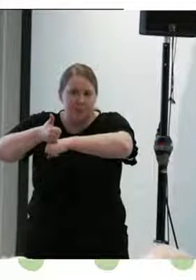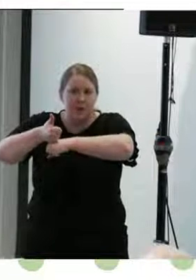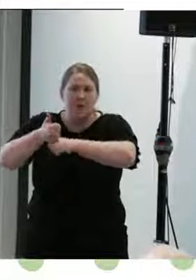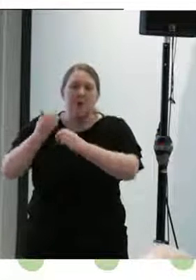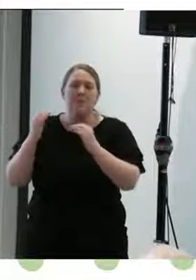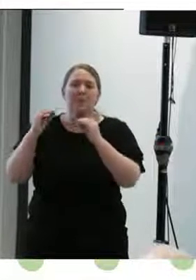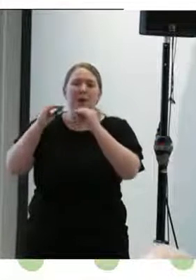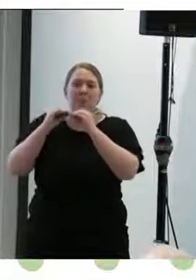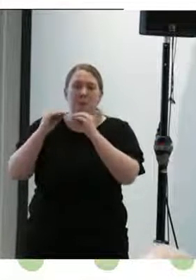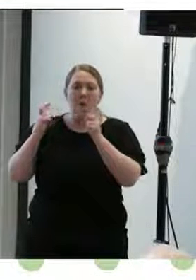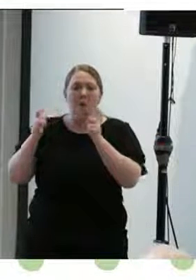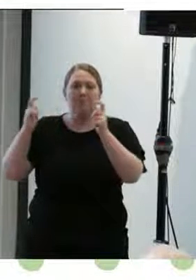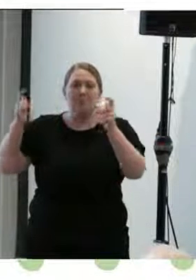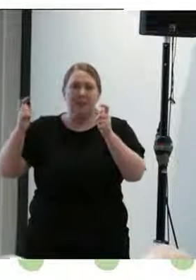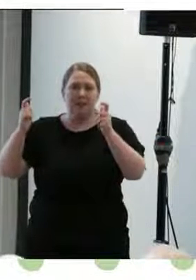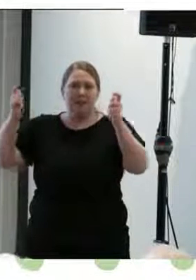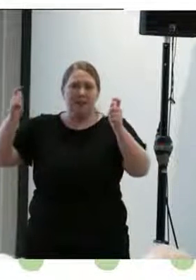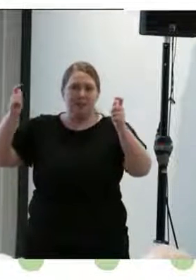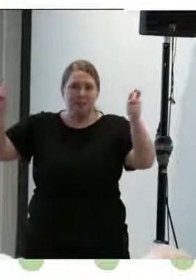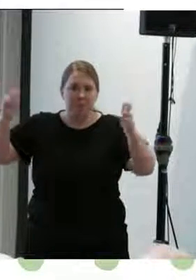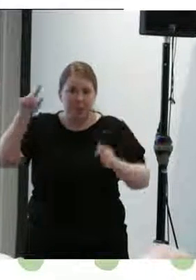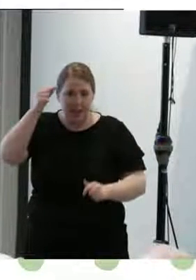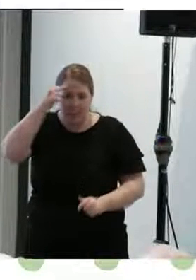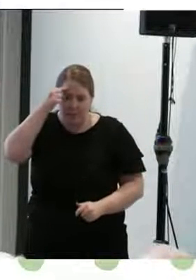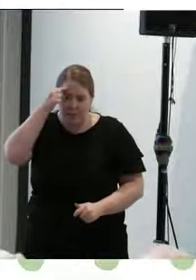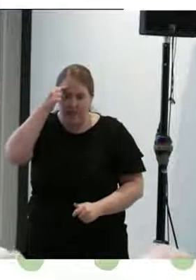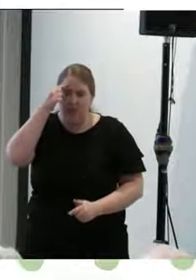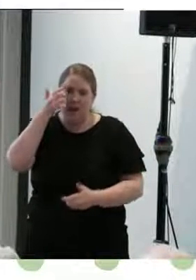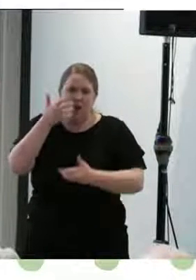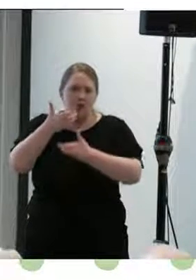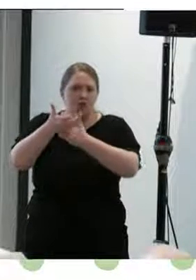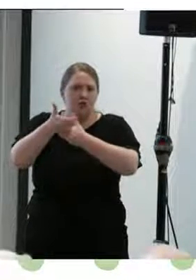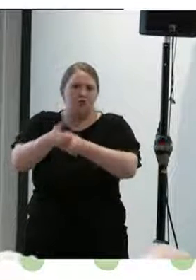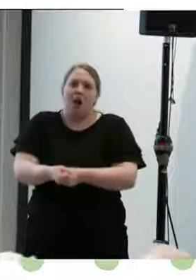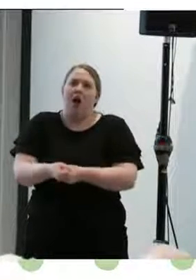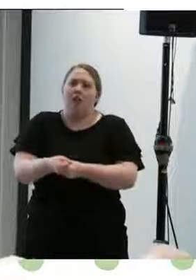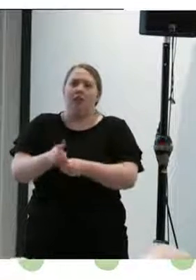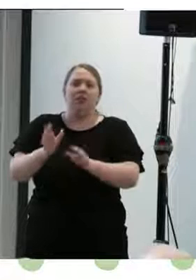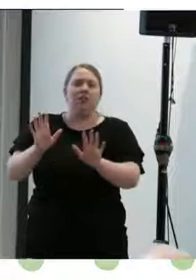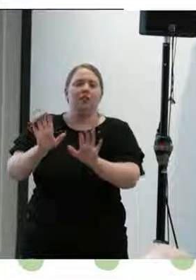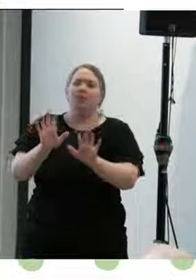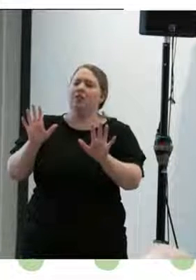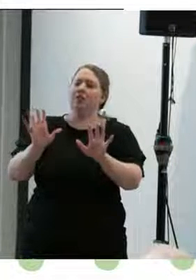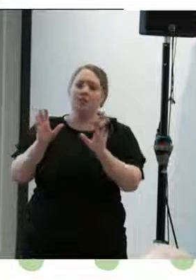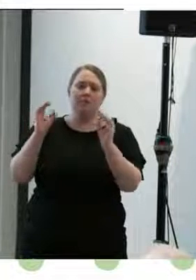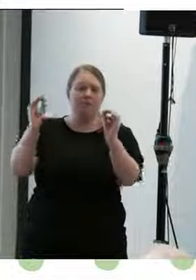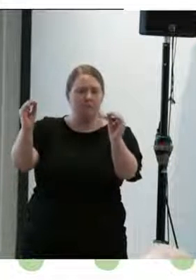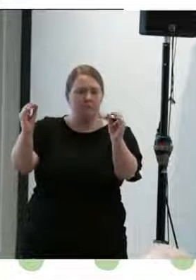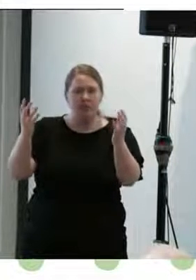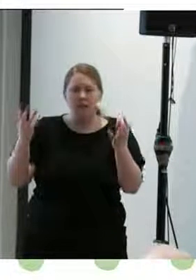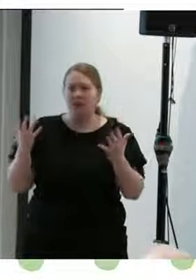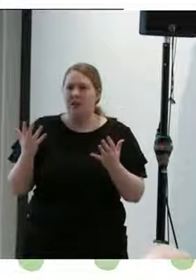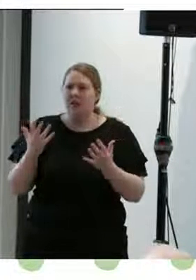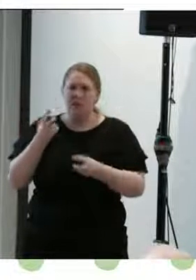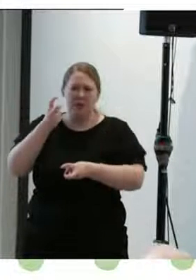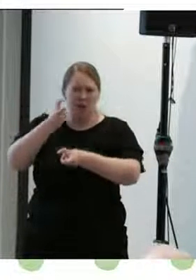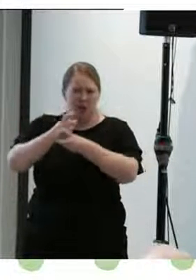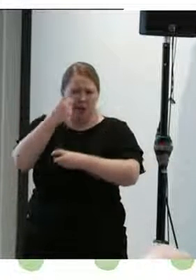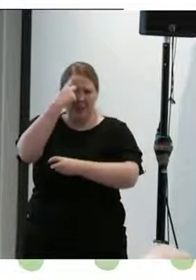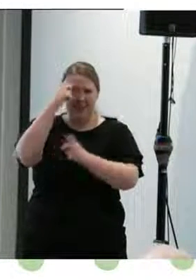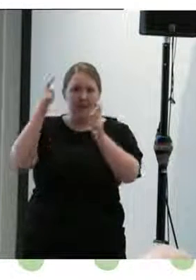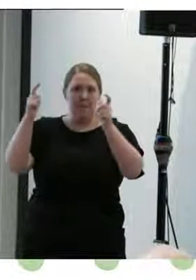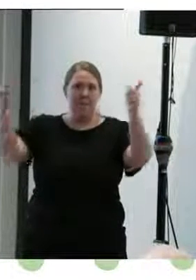levels of government, the distrust became so high that it's hard for me to imagine these top-down approaches to